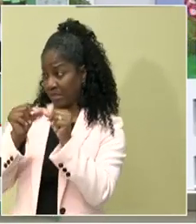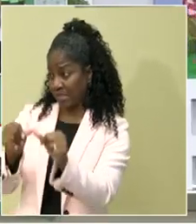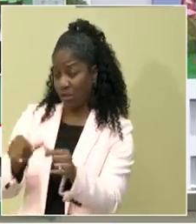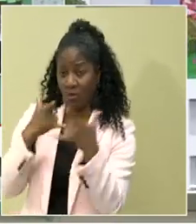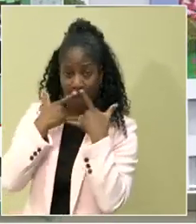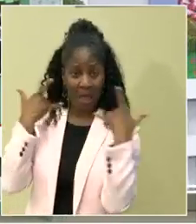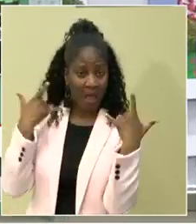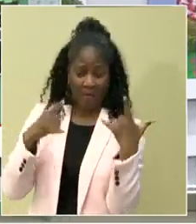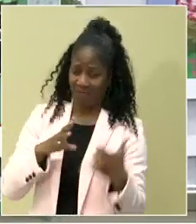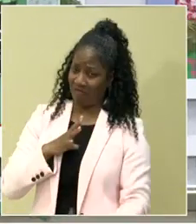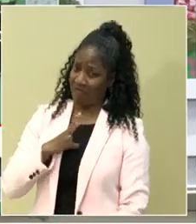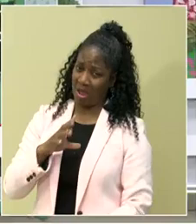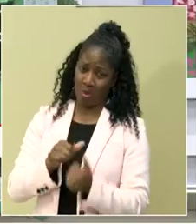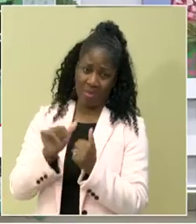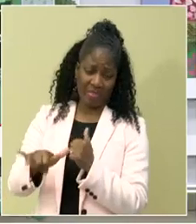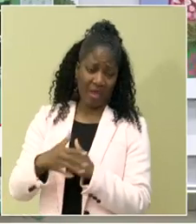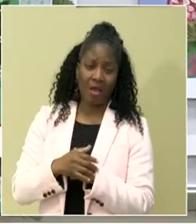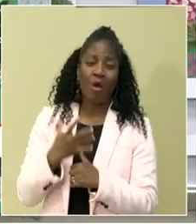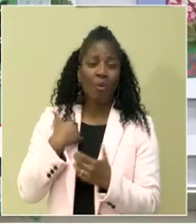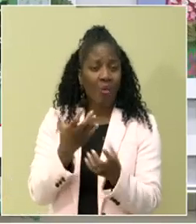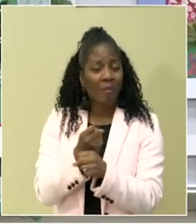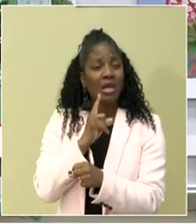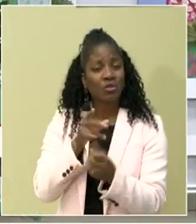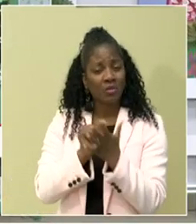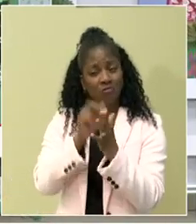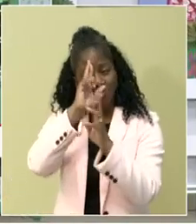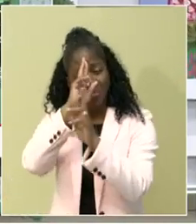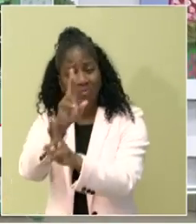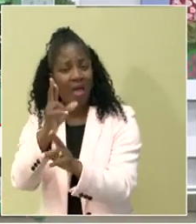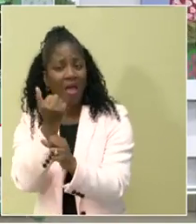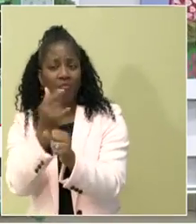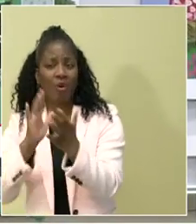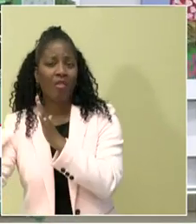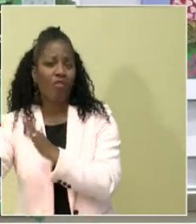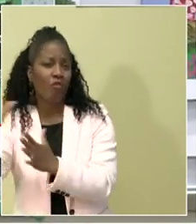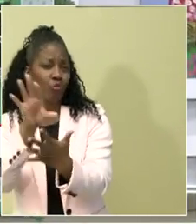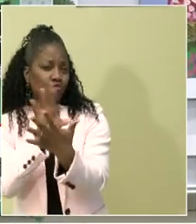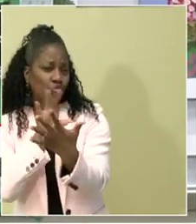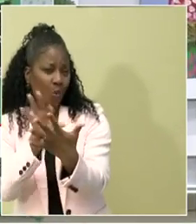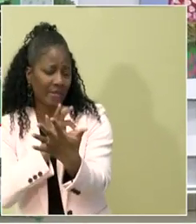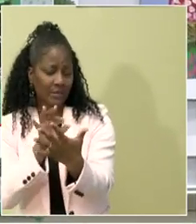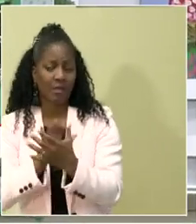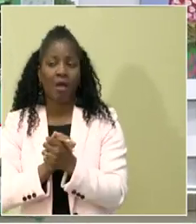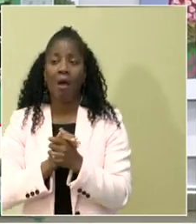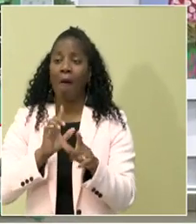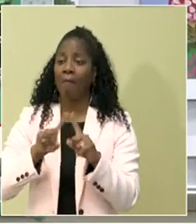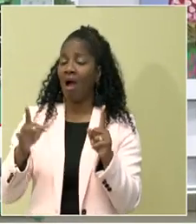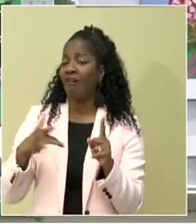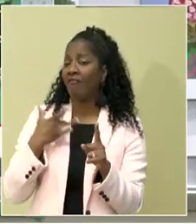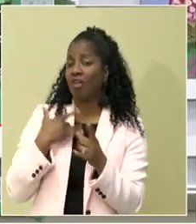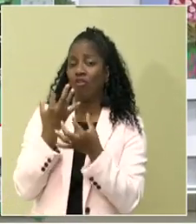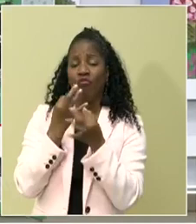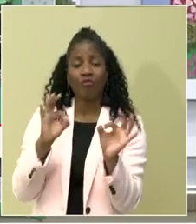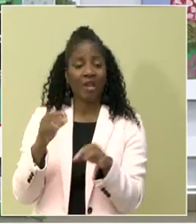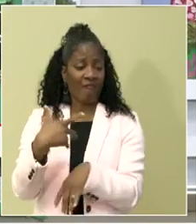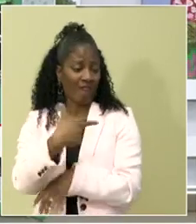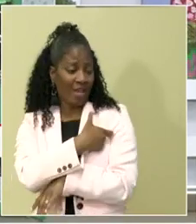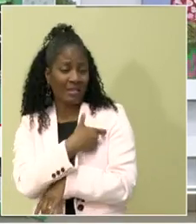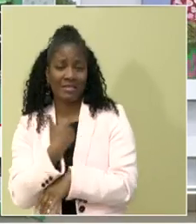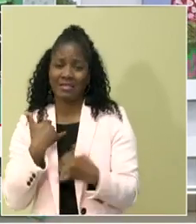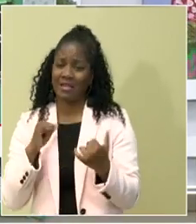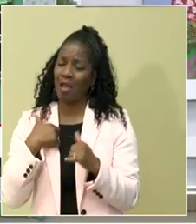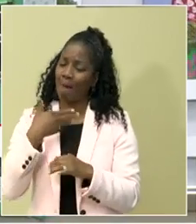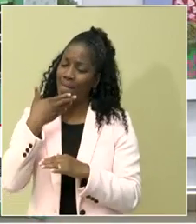fine, because we want to respect everybody's choice. But feel free. Vaccination is still our